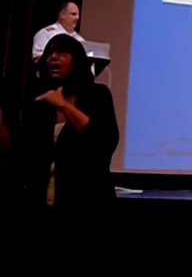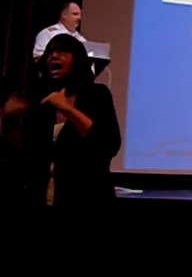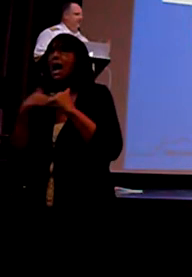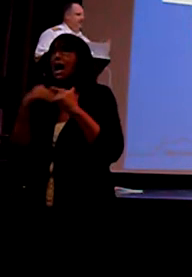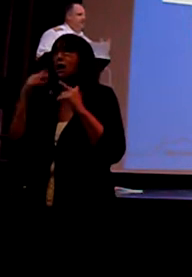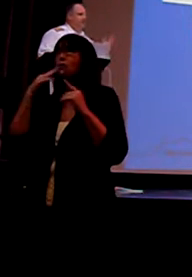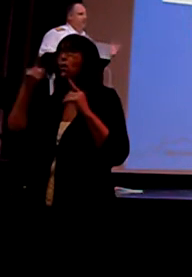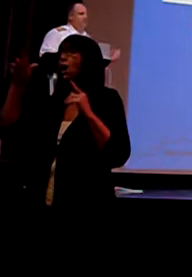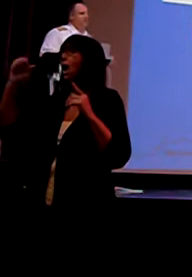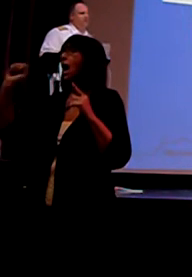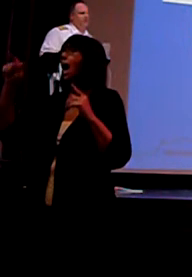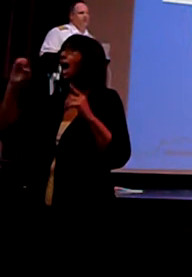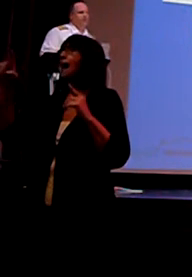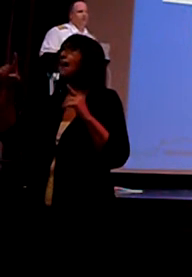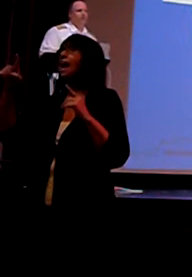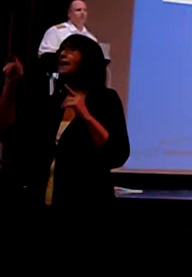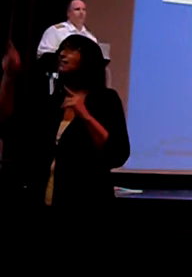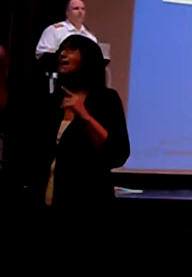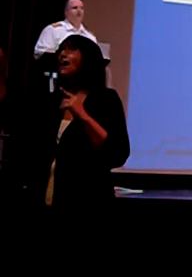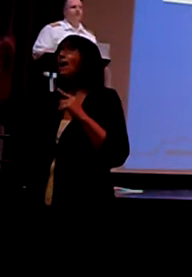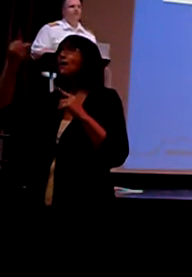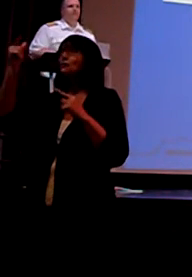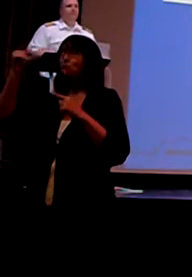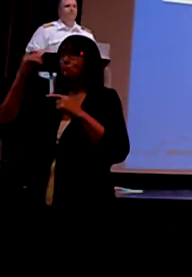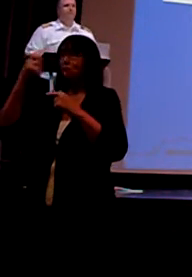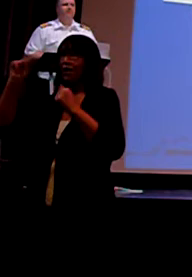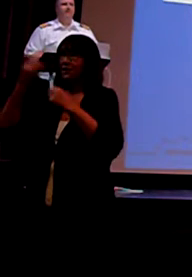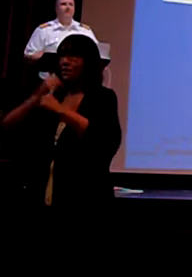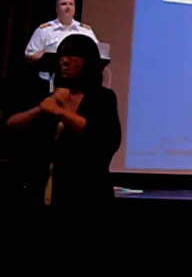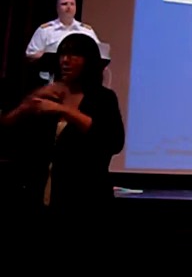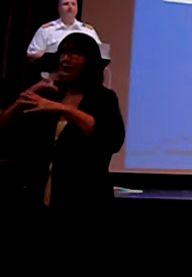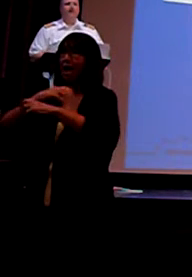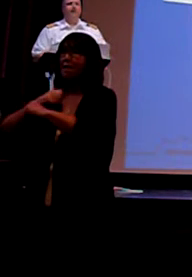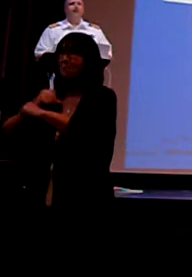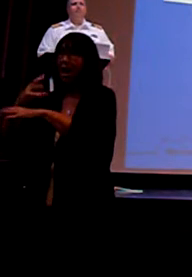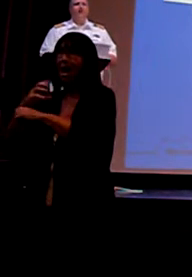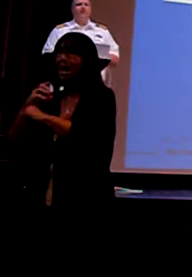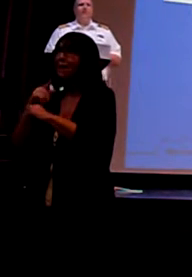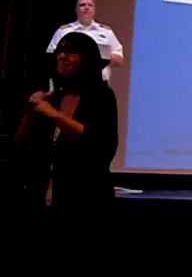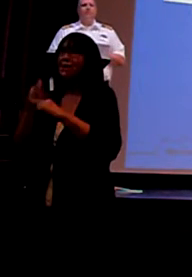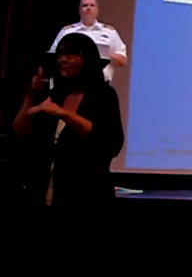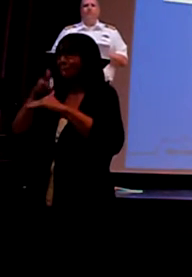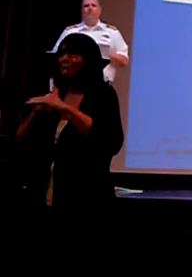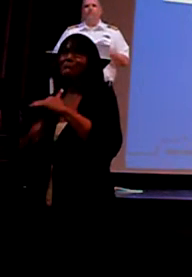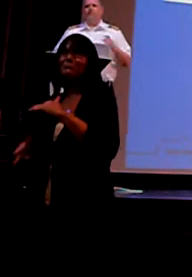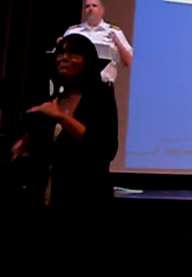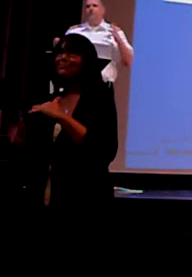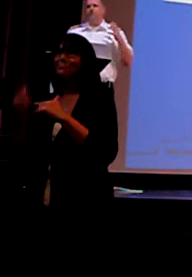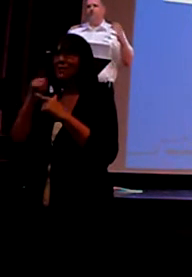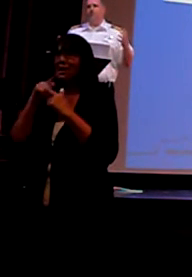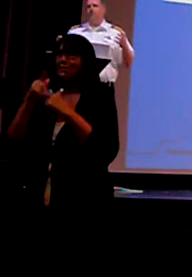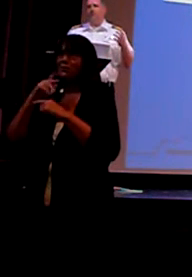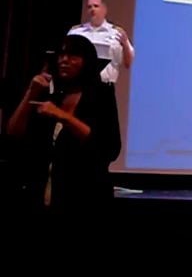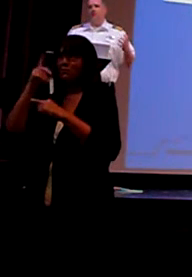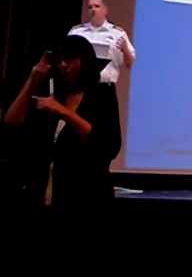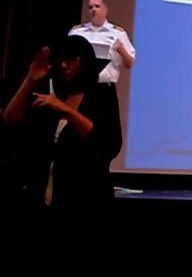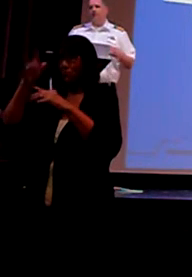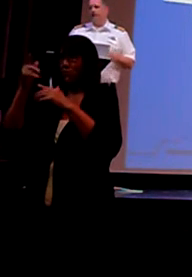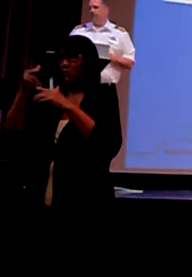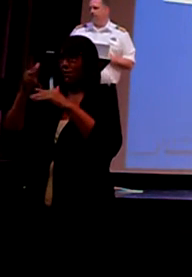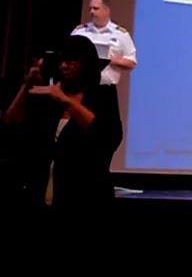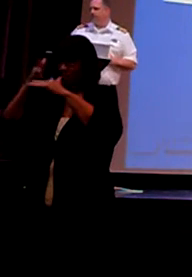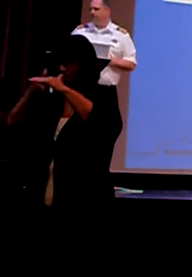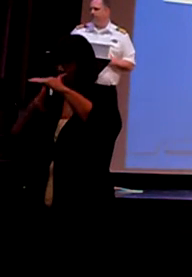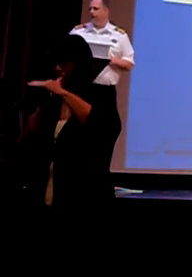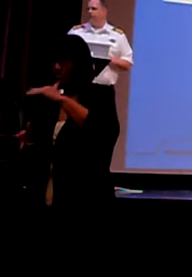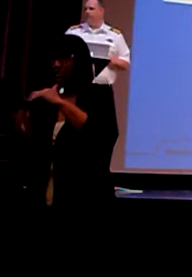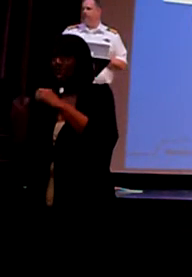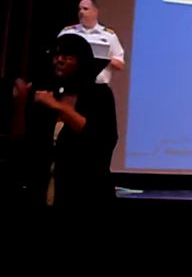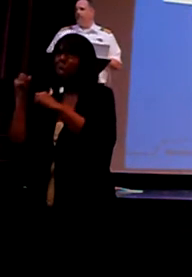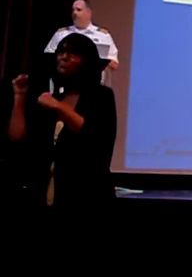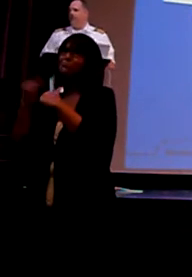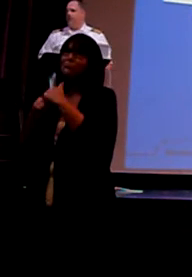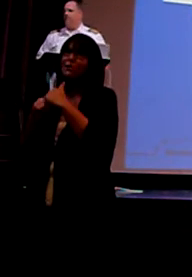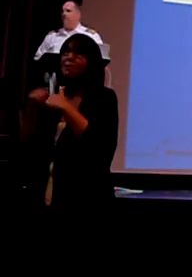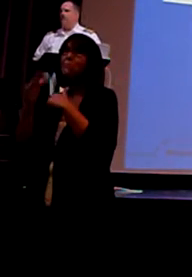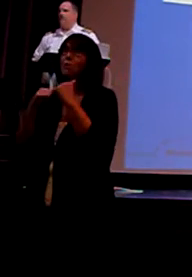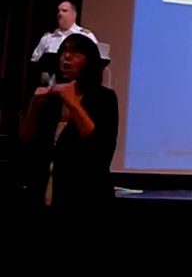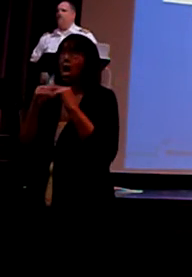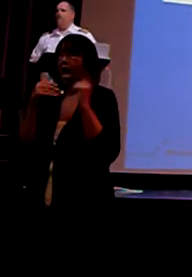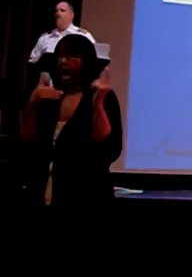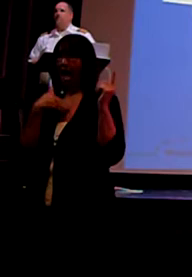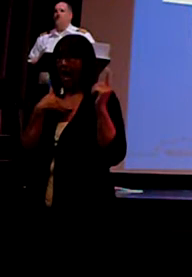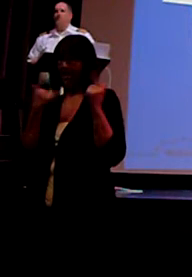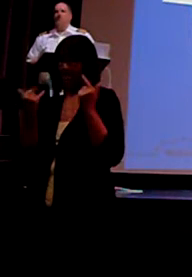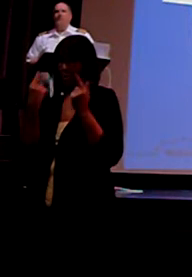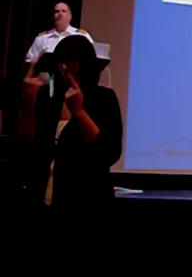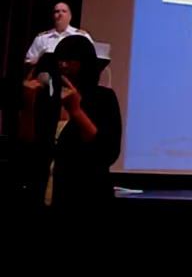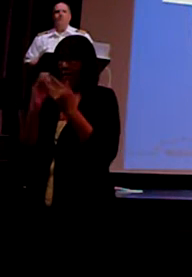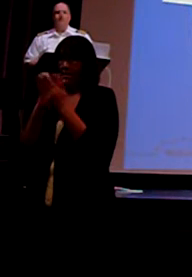Allied forces tried to bomb them to pieces, but they didn't manage to do that because they were so solidly built. So one of them have made